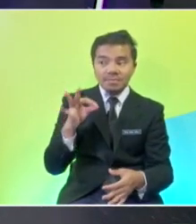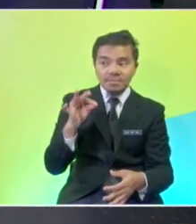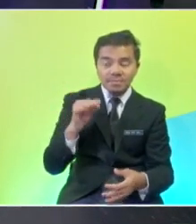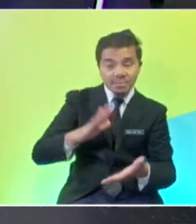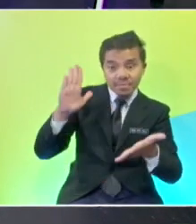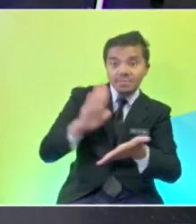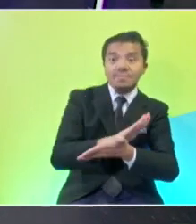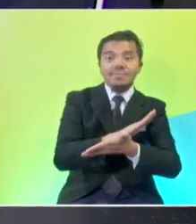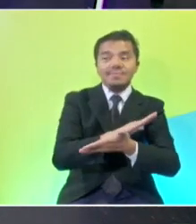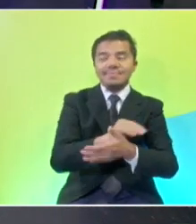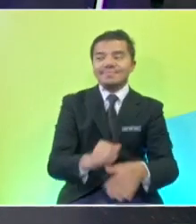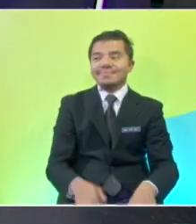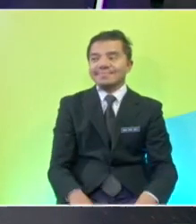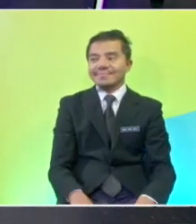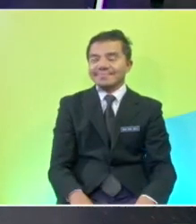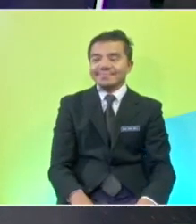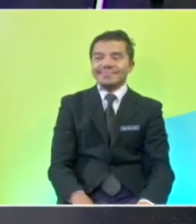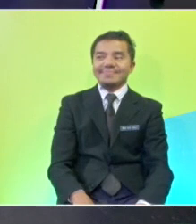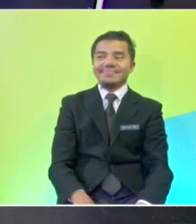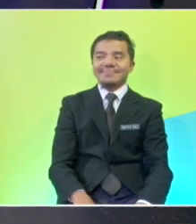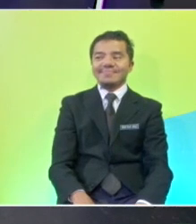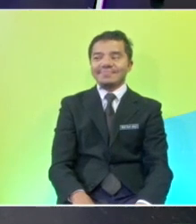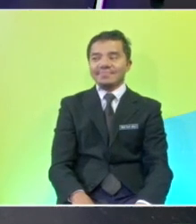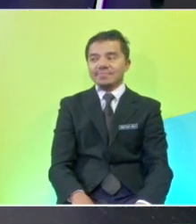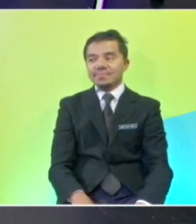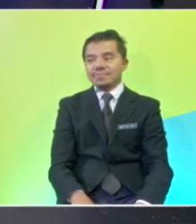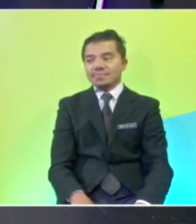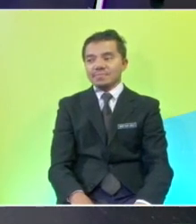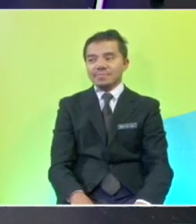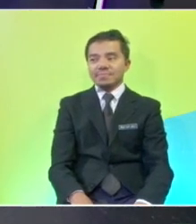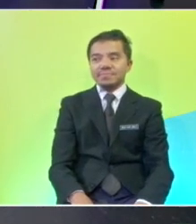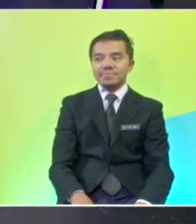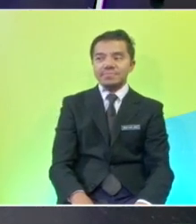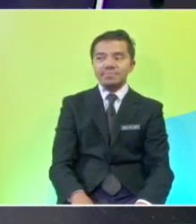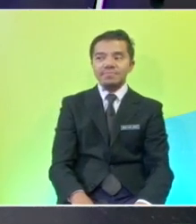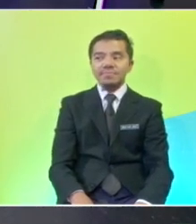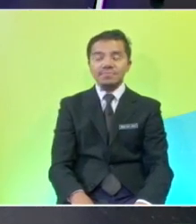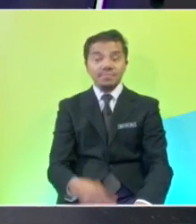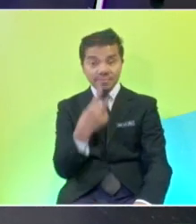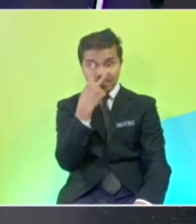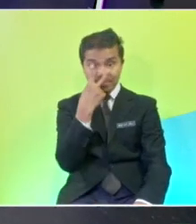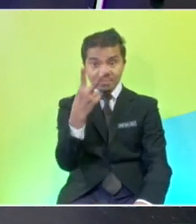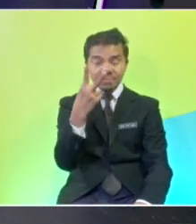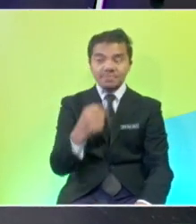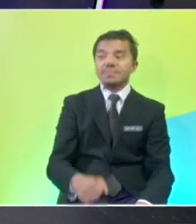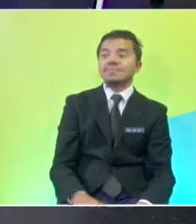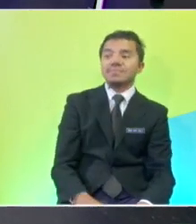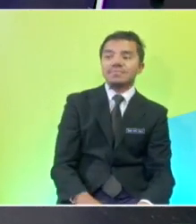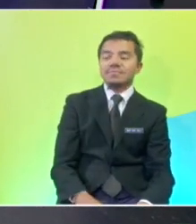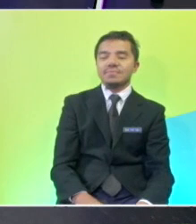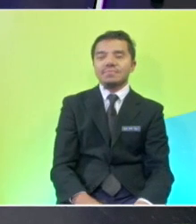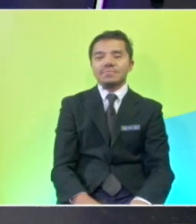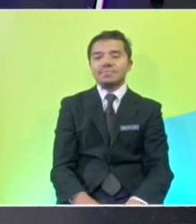book? for you. There. Oh, thank for you very much, teacher. Okay, this is the Okay. one for you. So everyone Maybe watching you at can home. use the thread here. Okay.